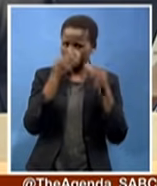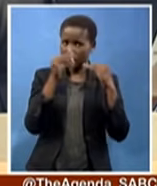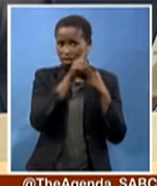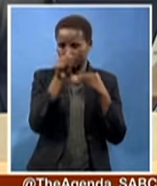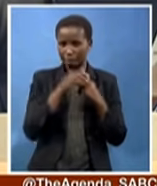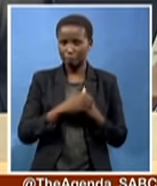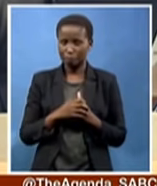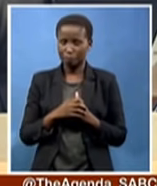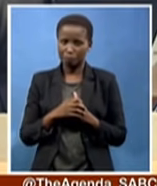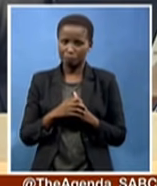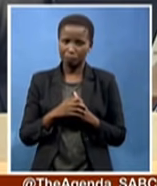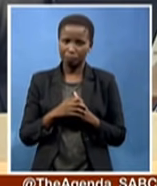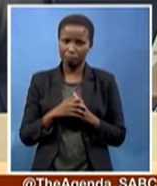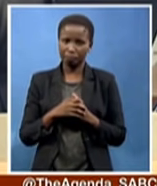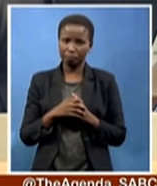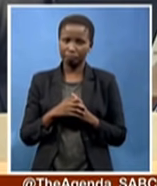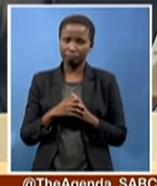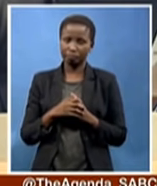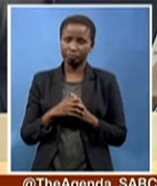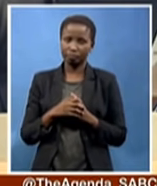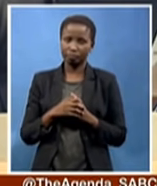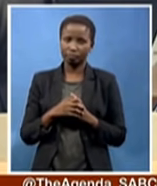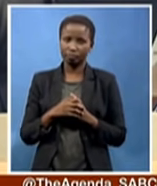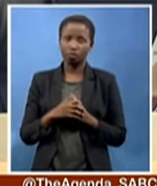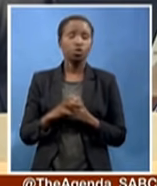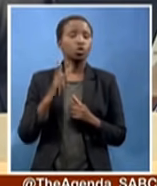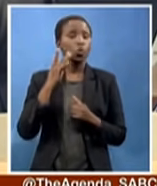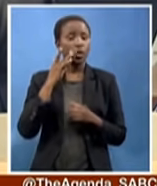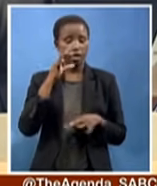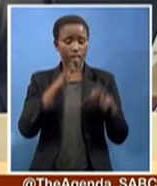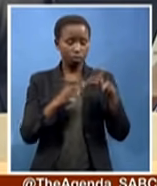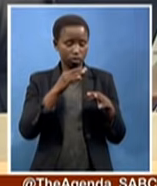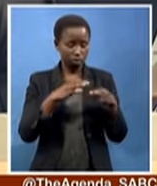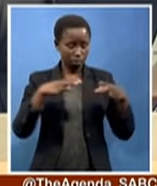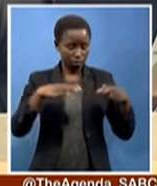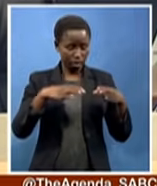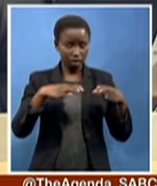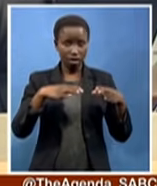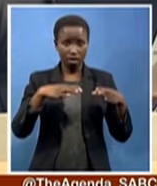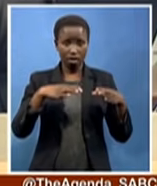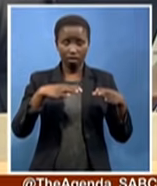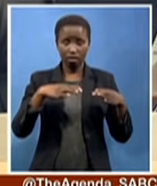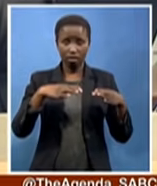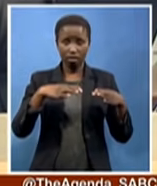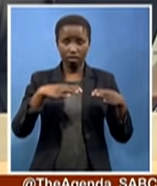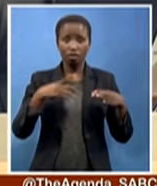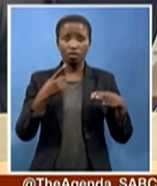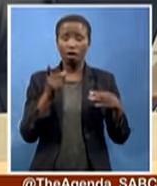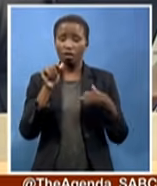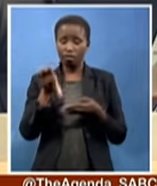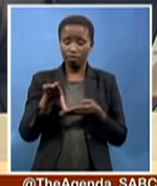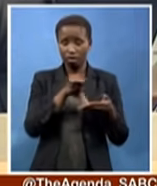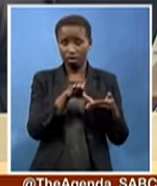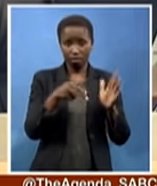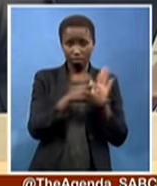Until the adoption of the Political Party Funding Act, which took effect from the 1st of April 2021, there were few,